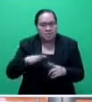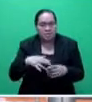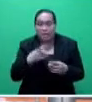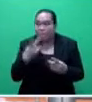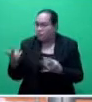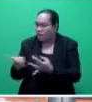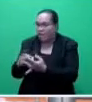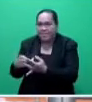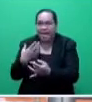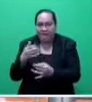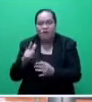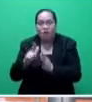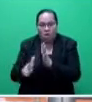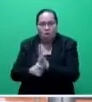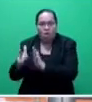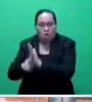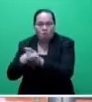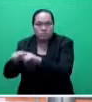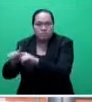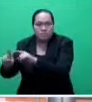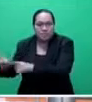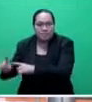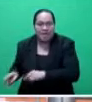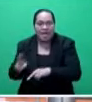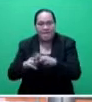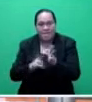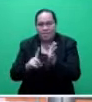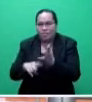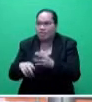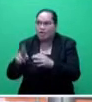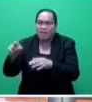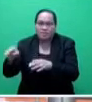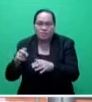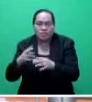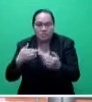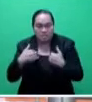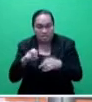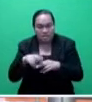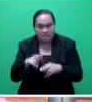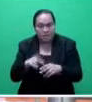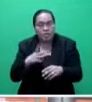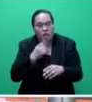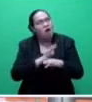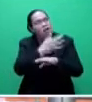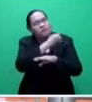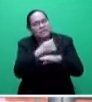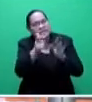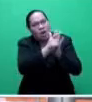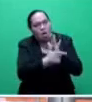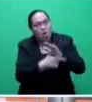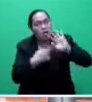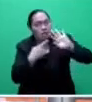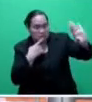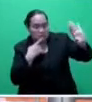have law courses available in their university. The second reason, of course, is that in respect of the overseas jurisdictions, that we should